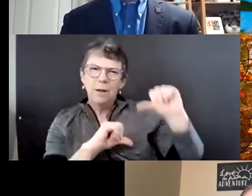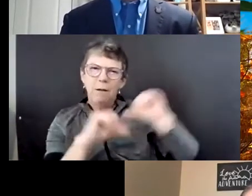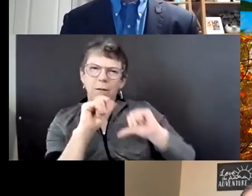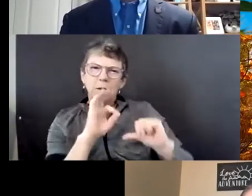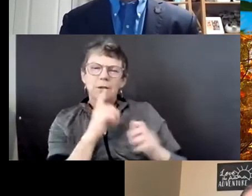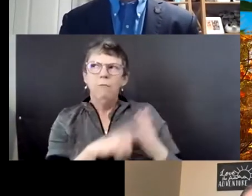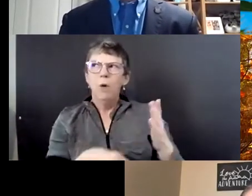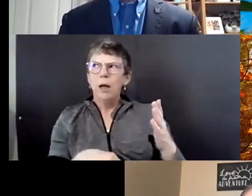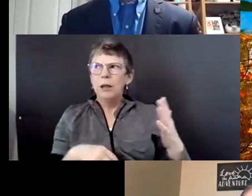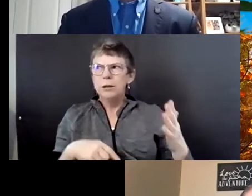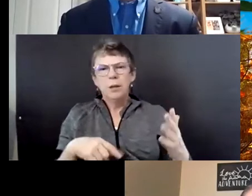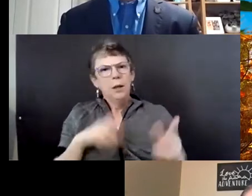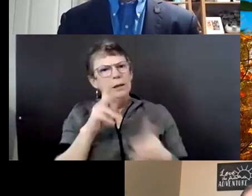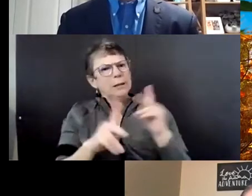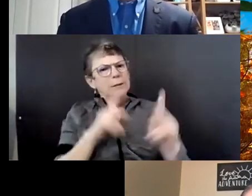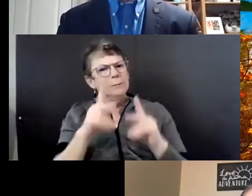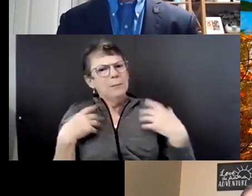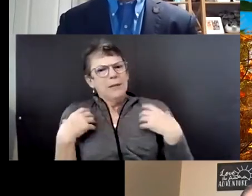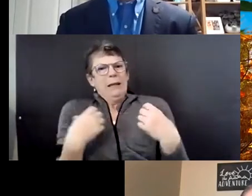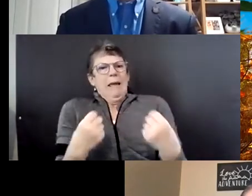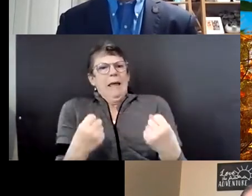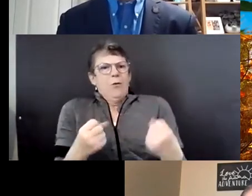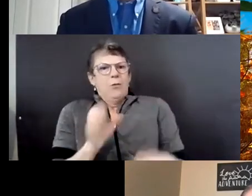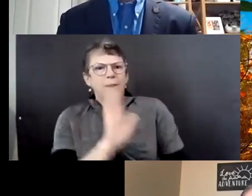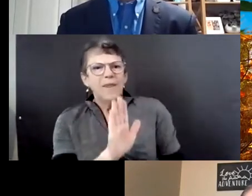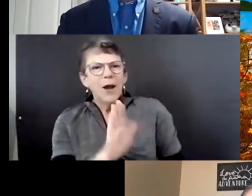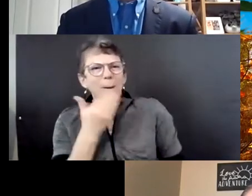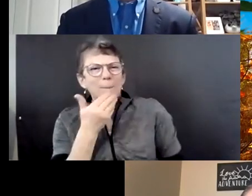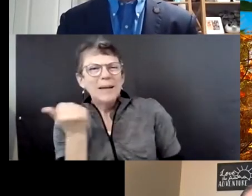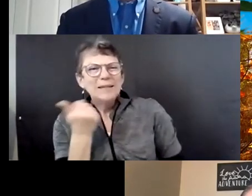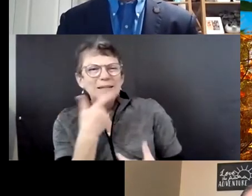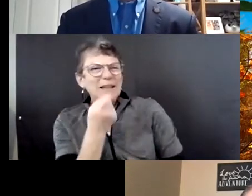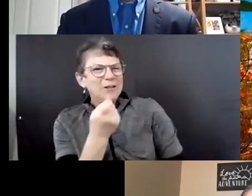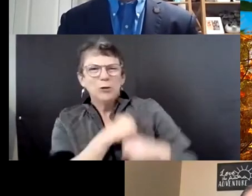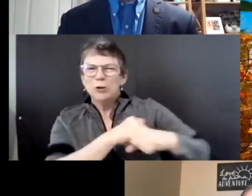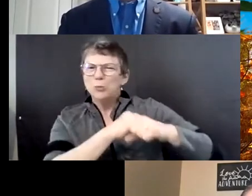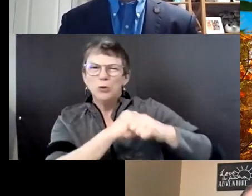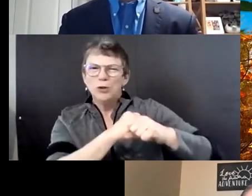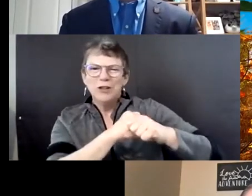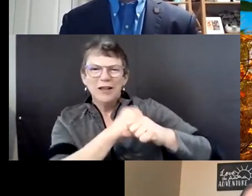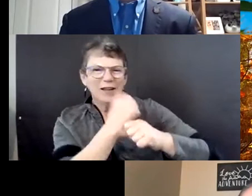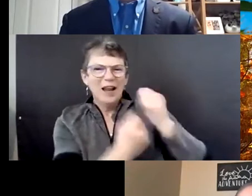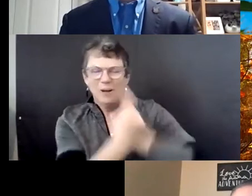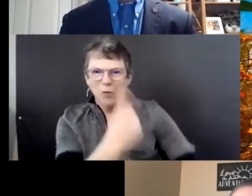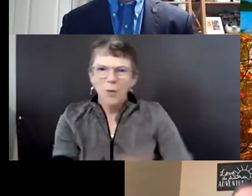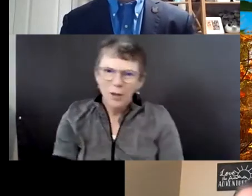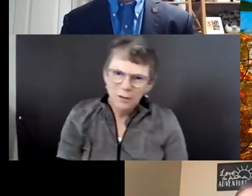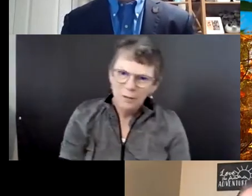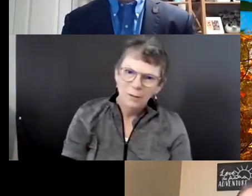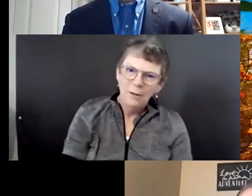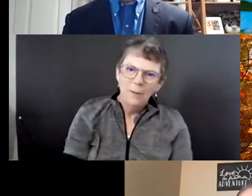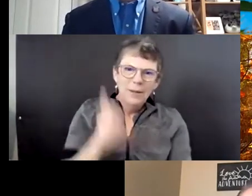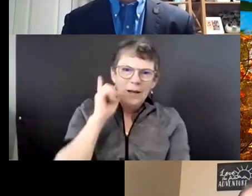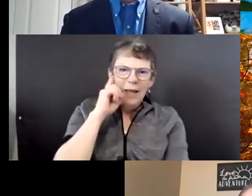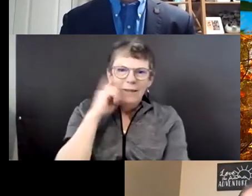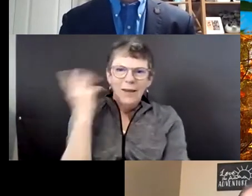health best interest protecting everyone. But I think we have learned a lot in the last, 18 months?